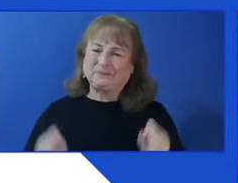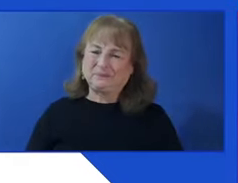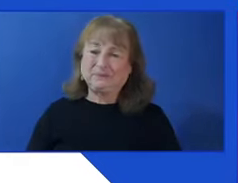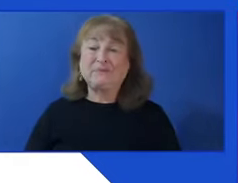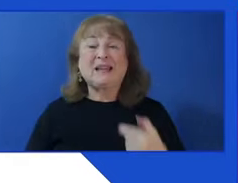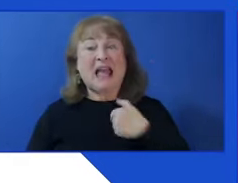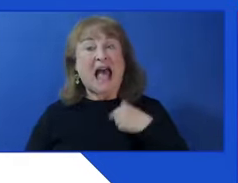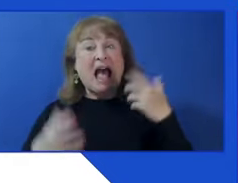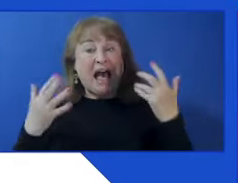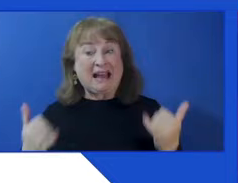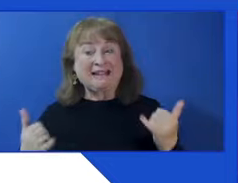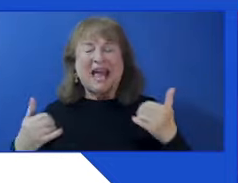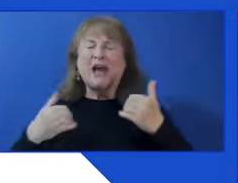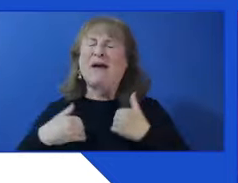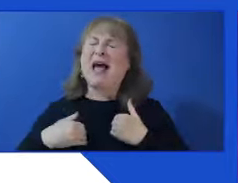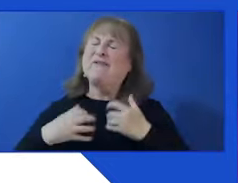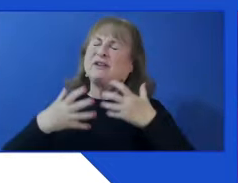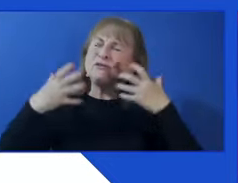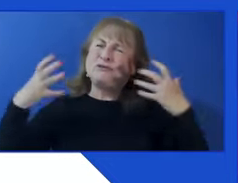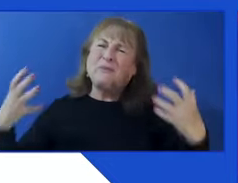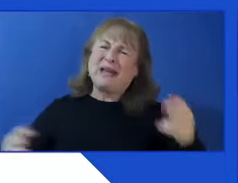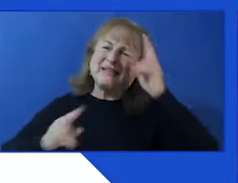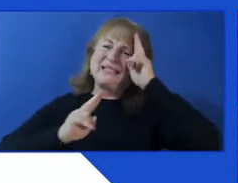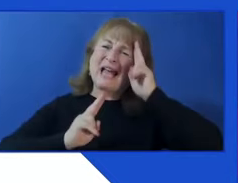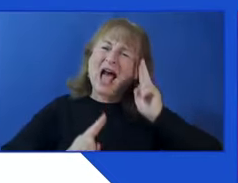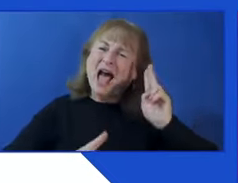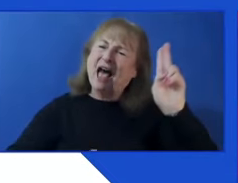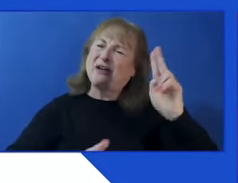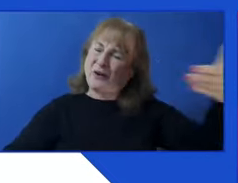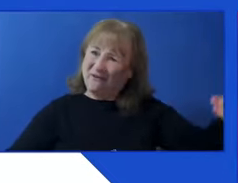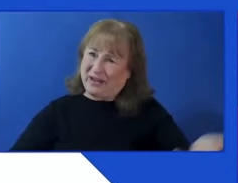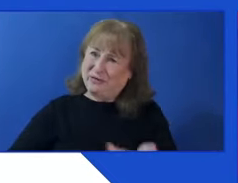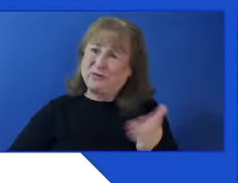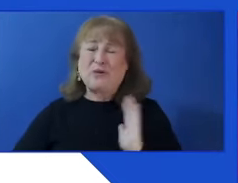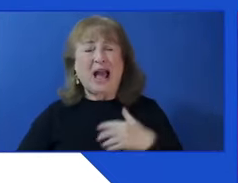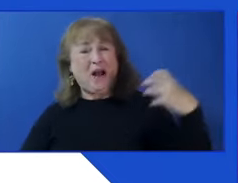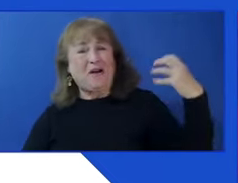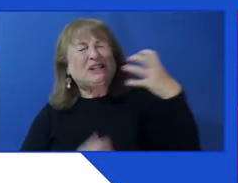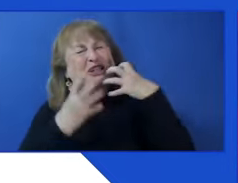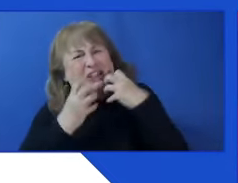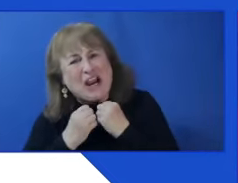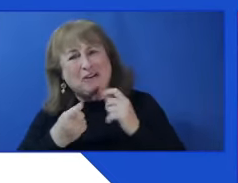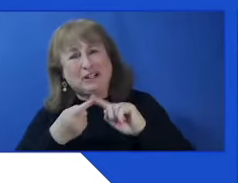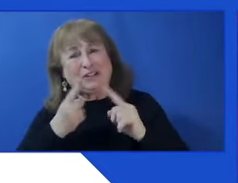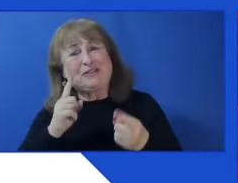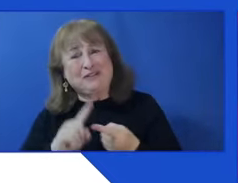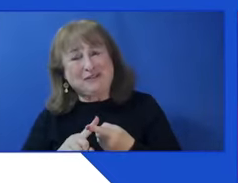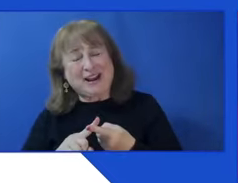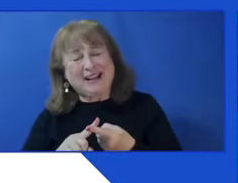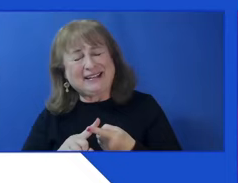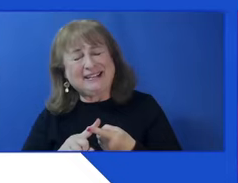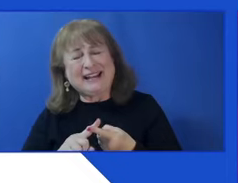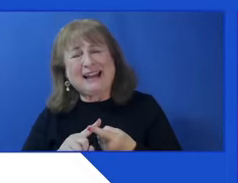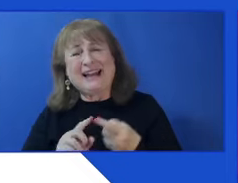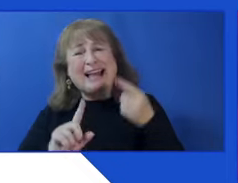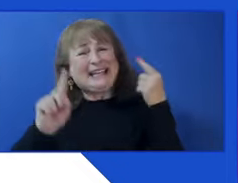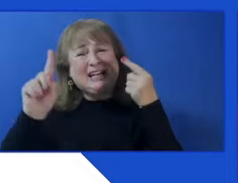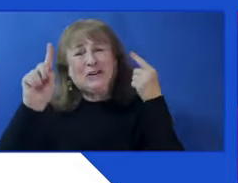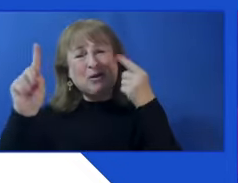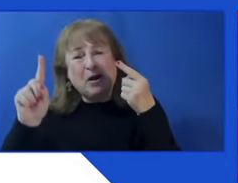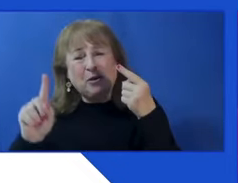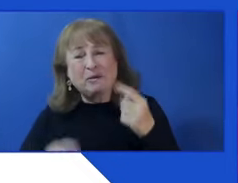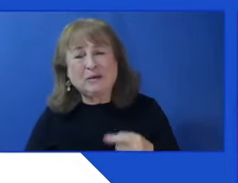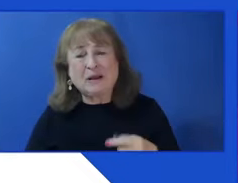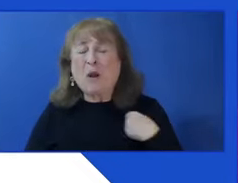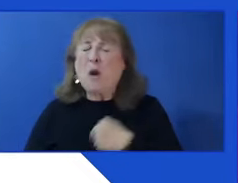I now have the tremendous honor of introducing our cherished friend and our collective hero.